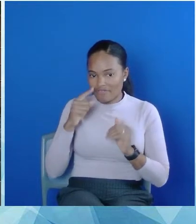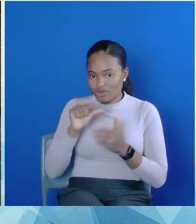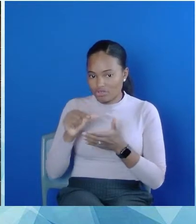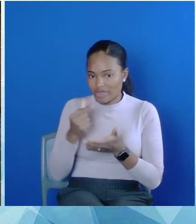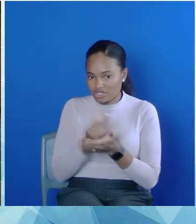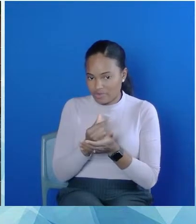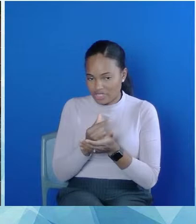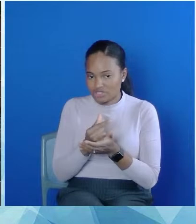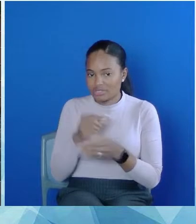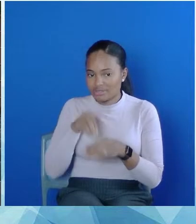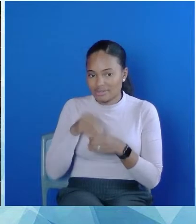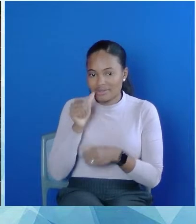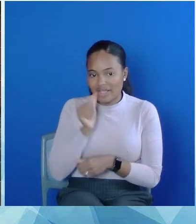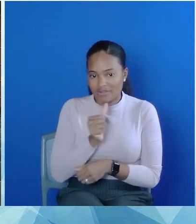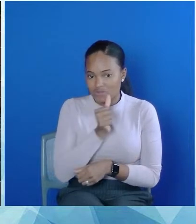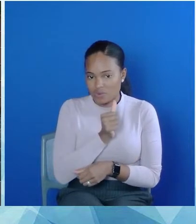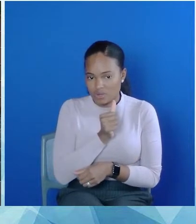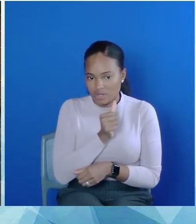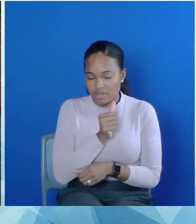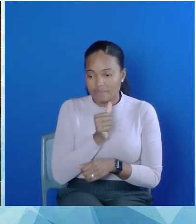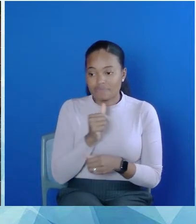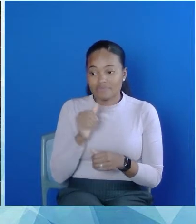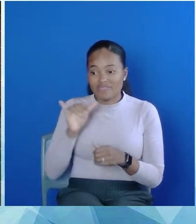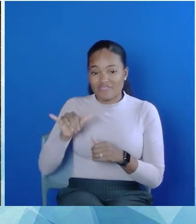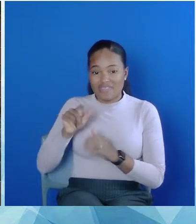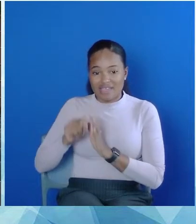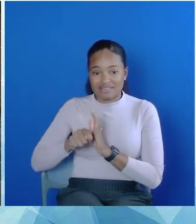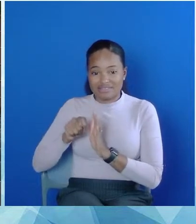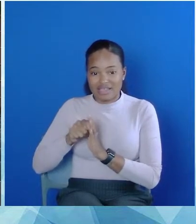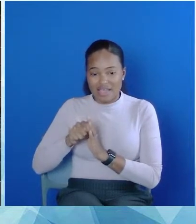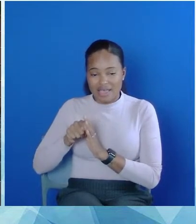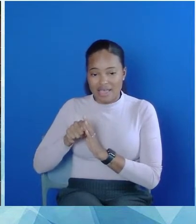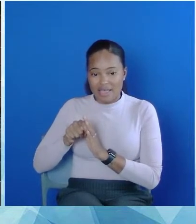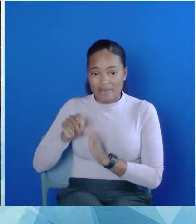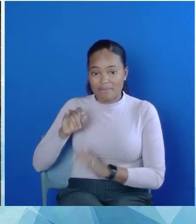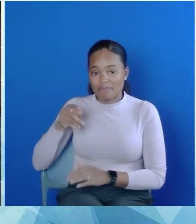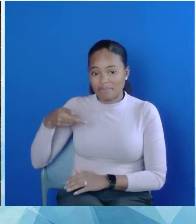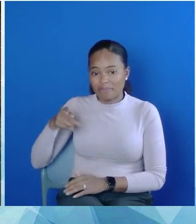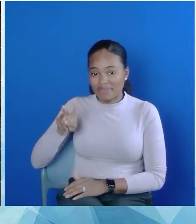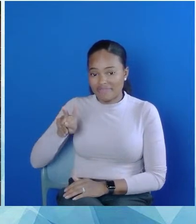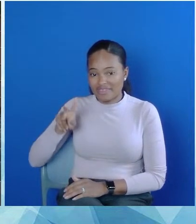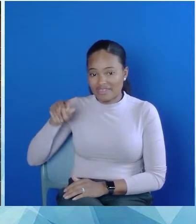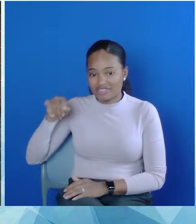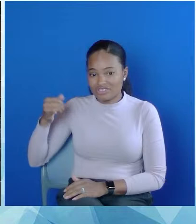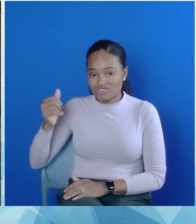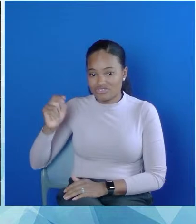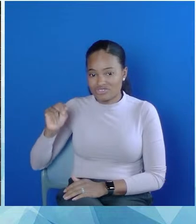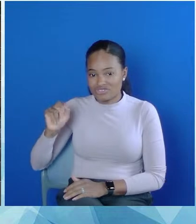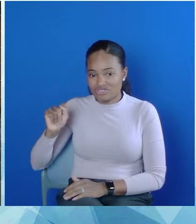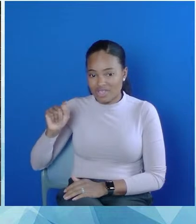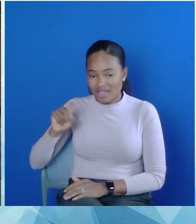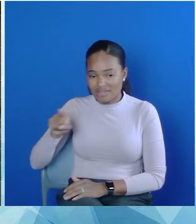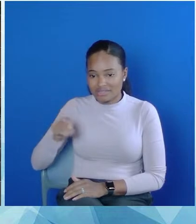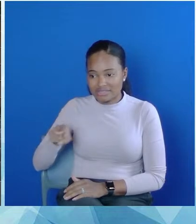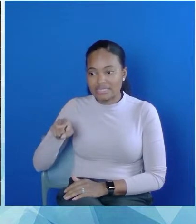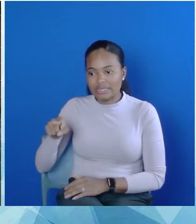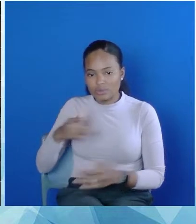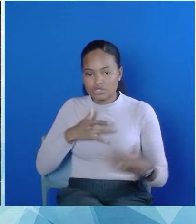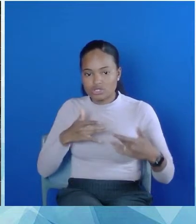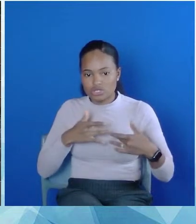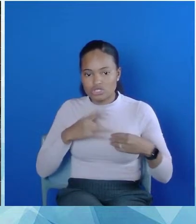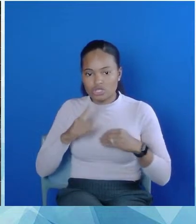Arizona. And at the time, board member Jantz was concerned about ensuring that we were